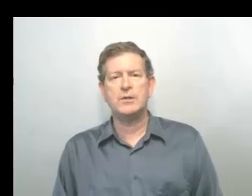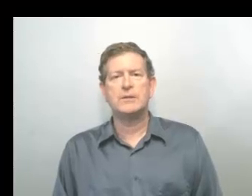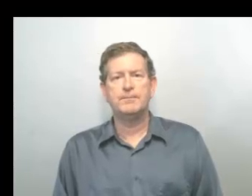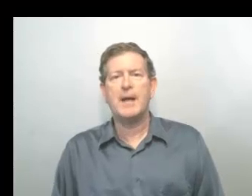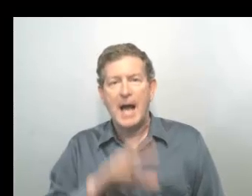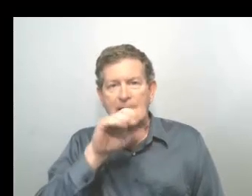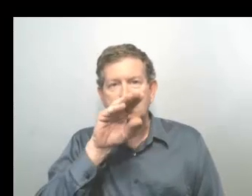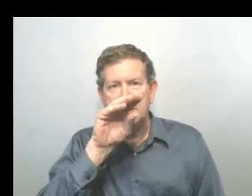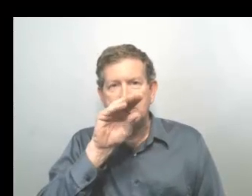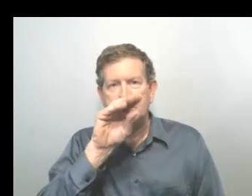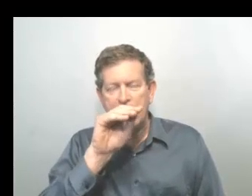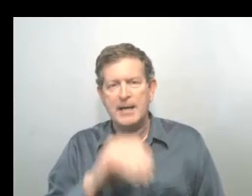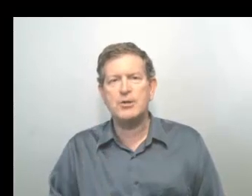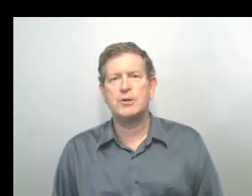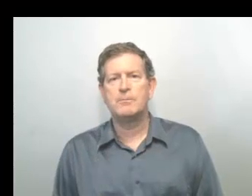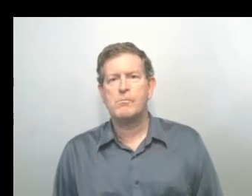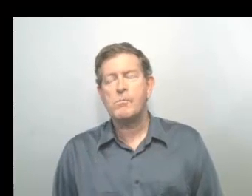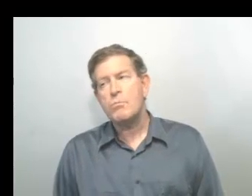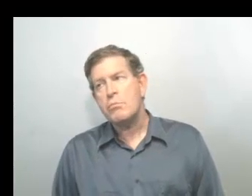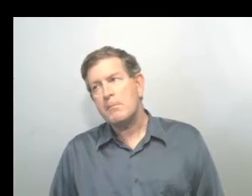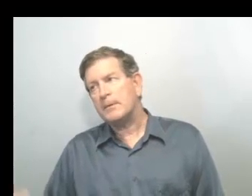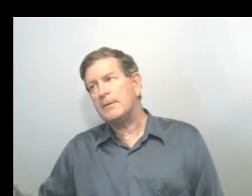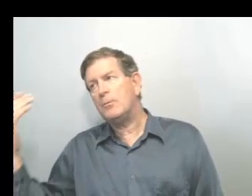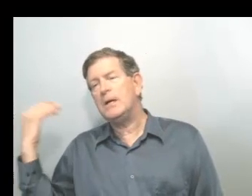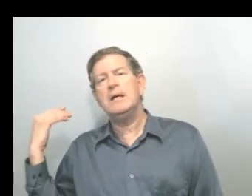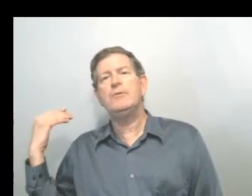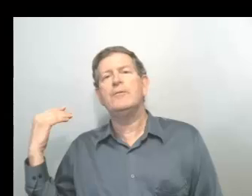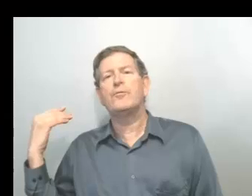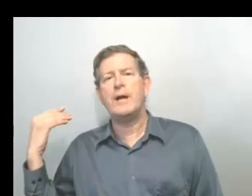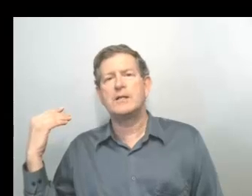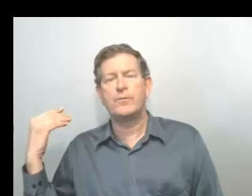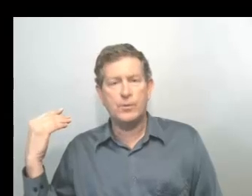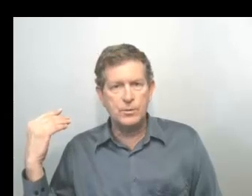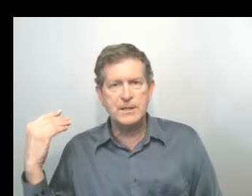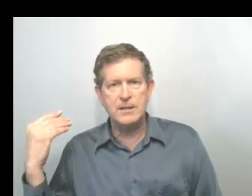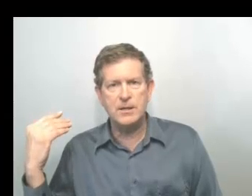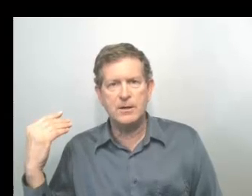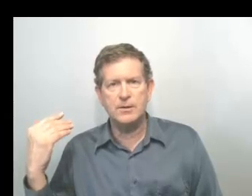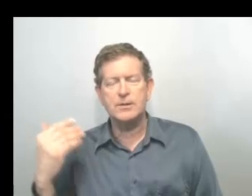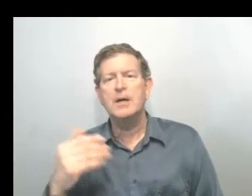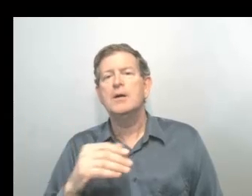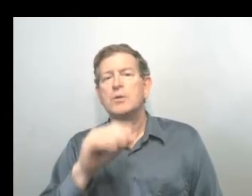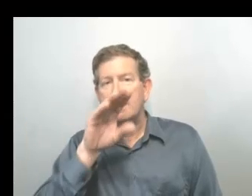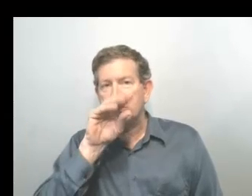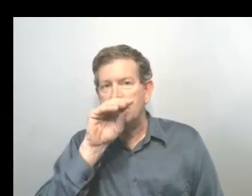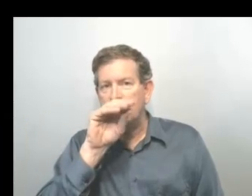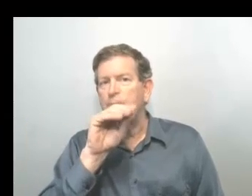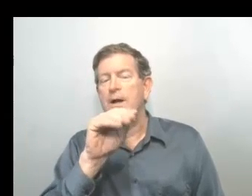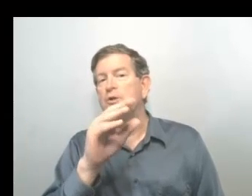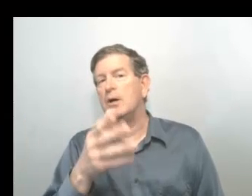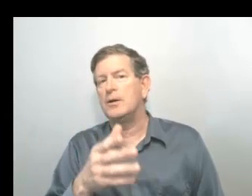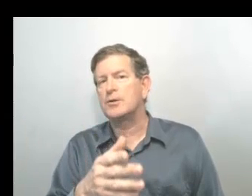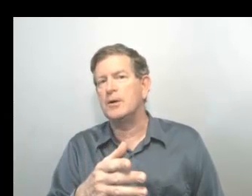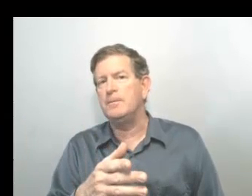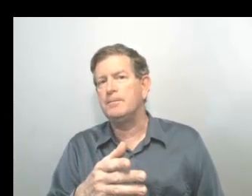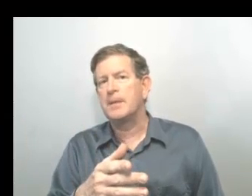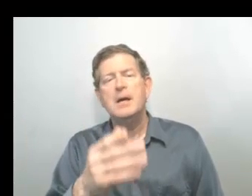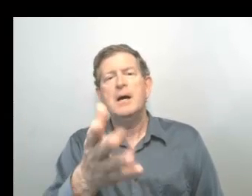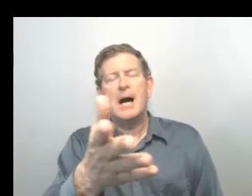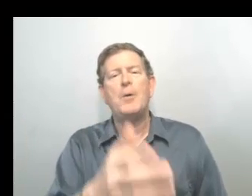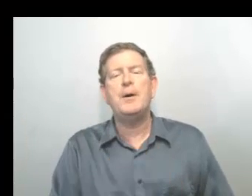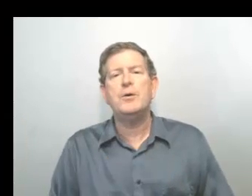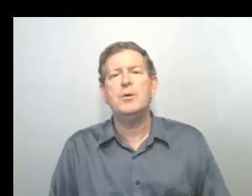3 weeks, I speak Spanish. And then we lived in France for 13 years, so I speak French